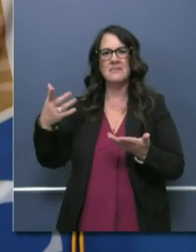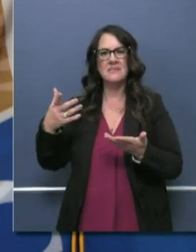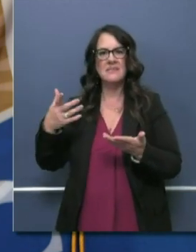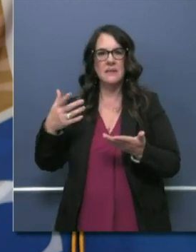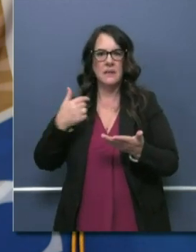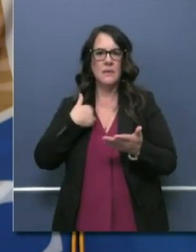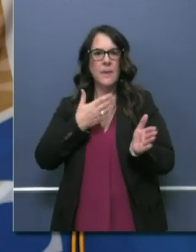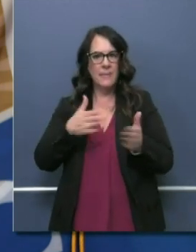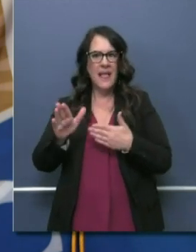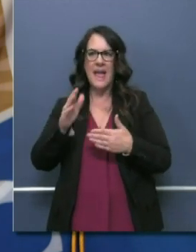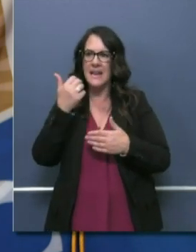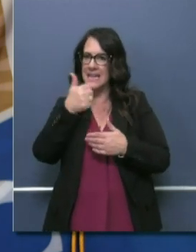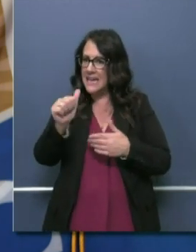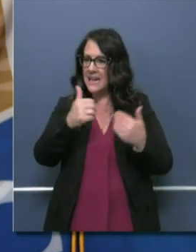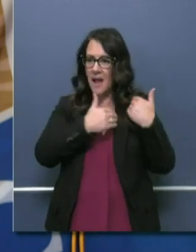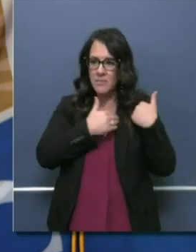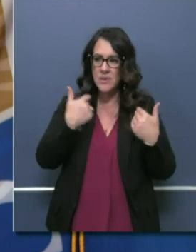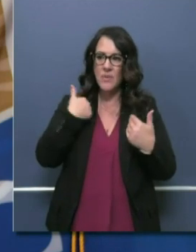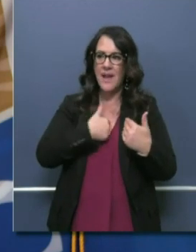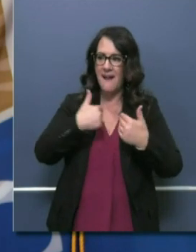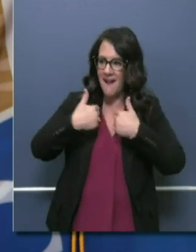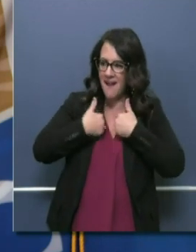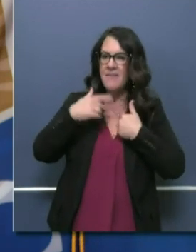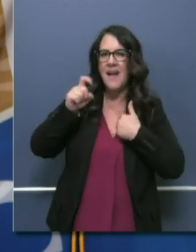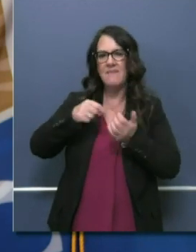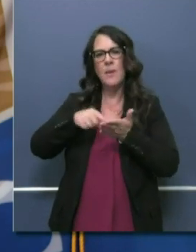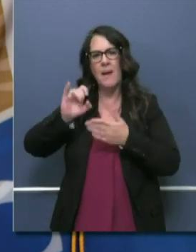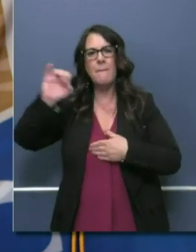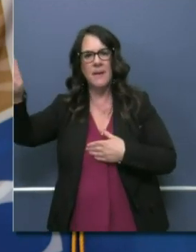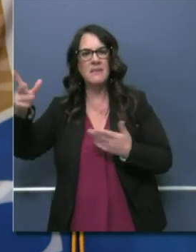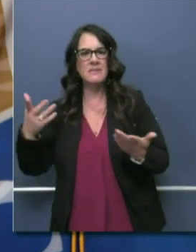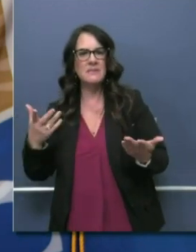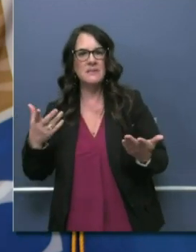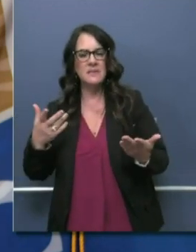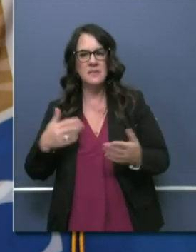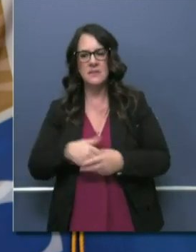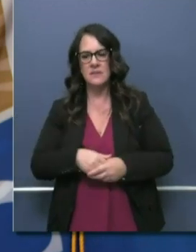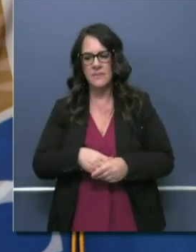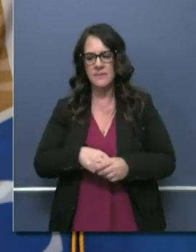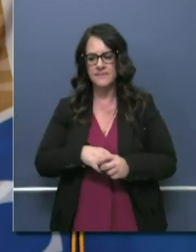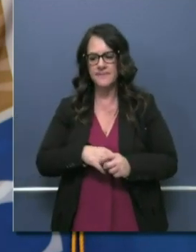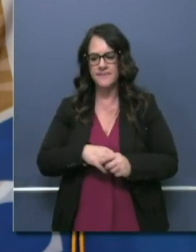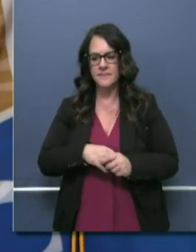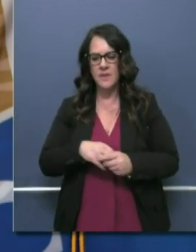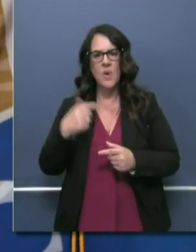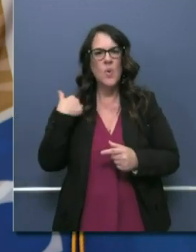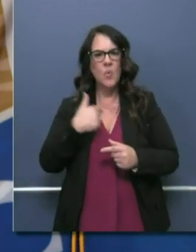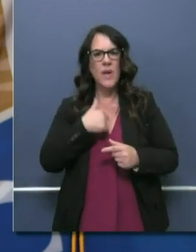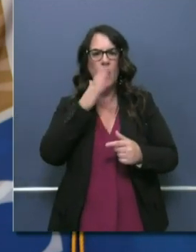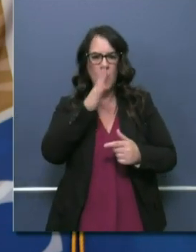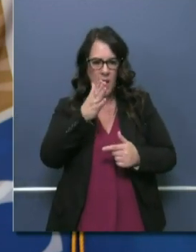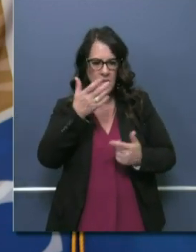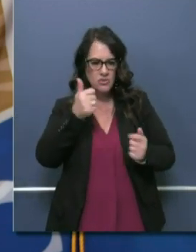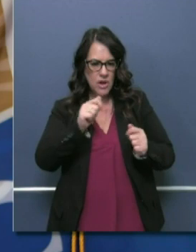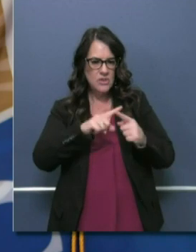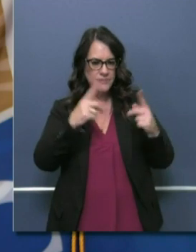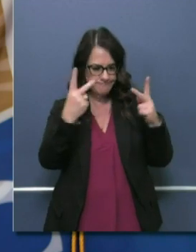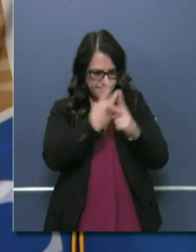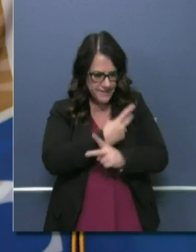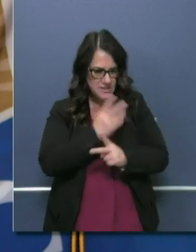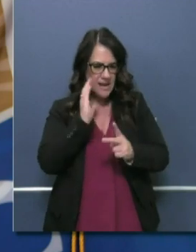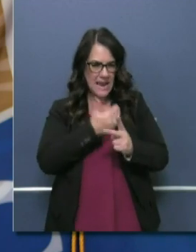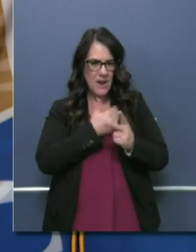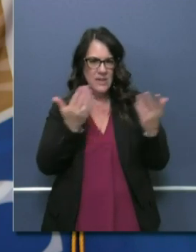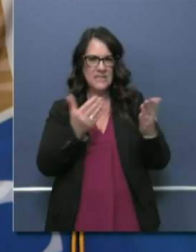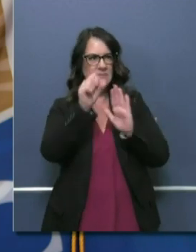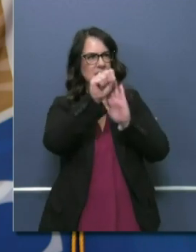back any obligations we have. We are good for our word. The state balances its budget, and we're in for a